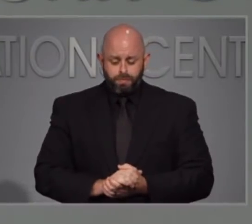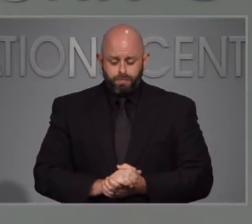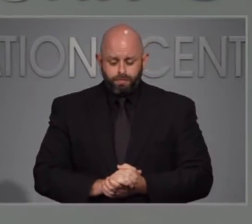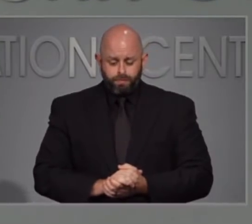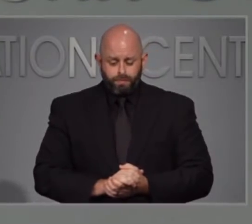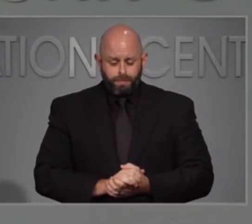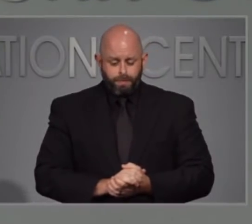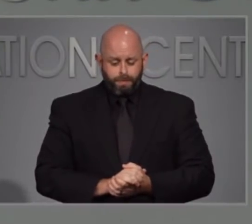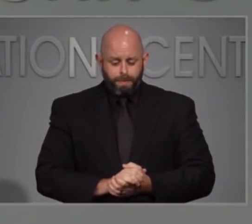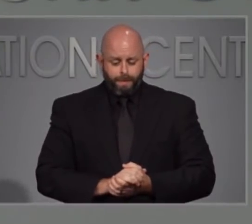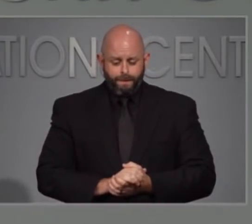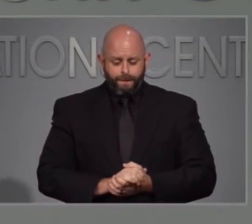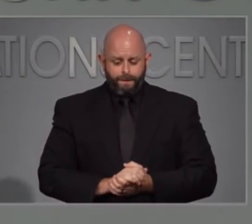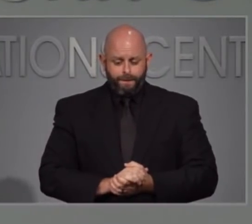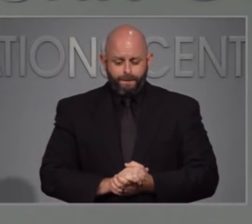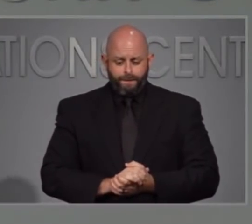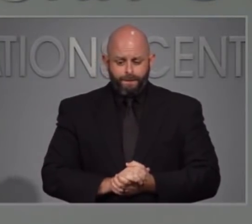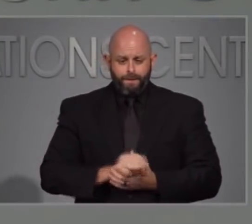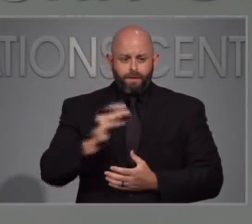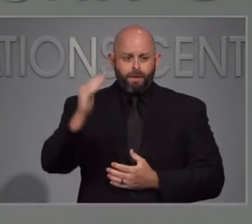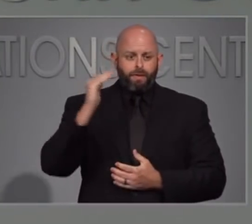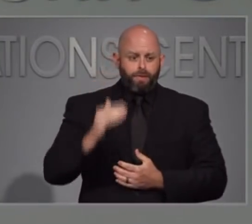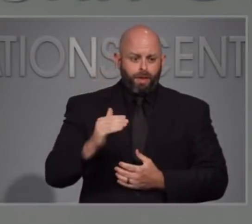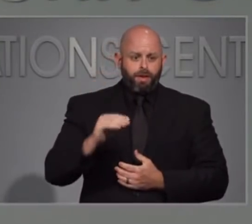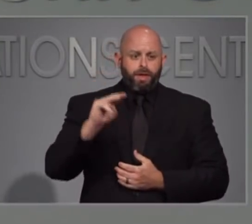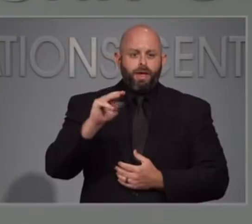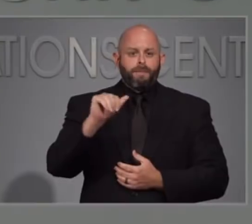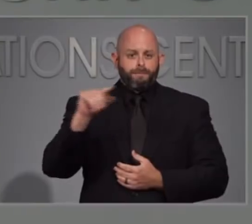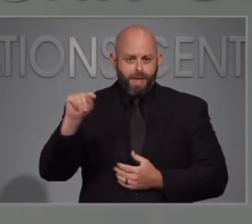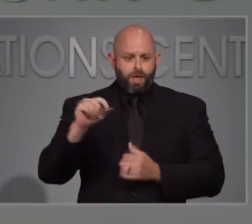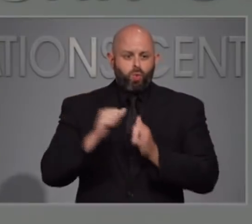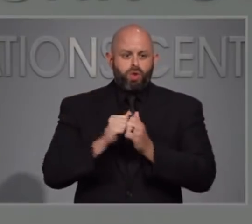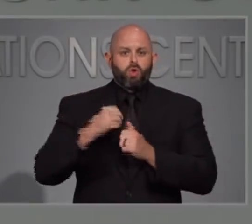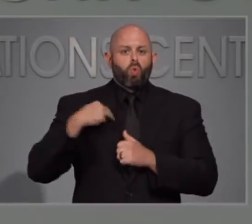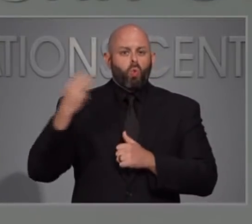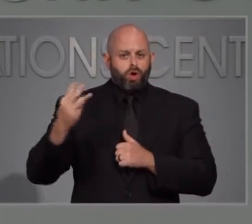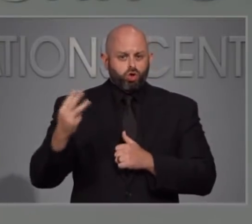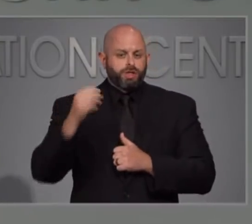Our next question is from Matt Devnam with the Washington Daily News.